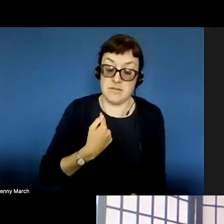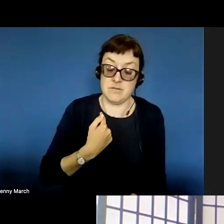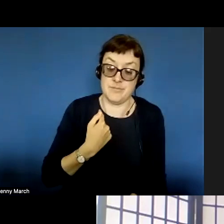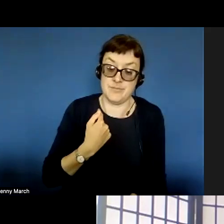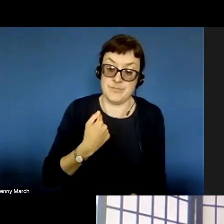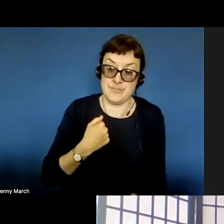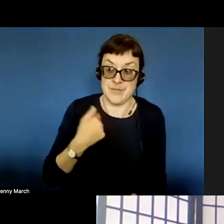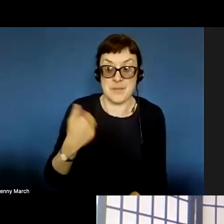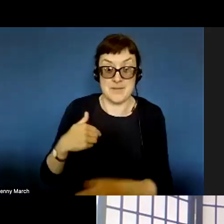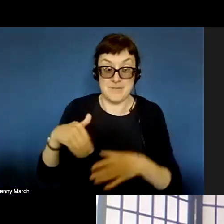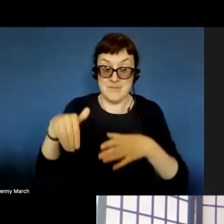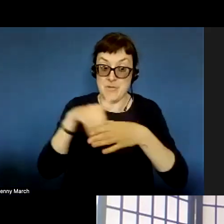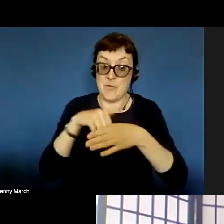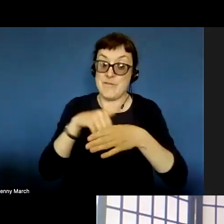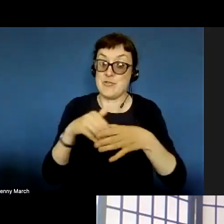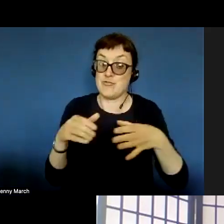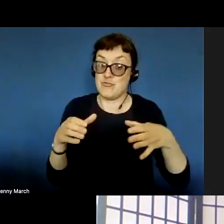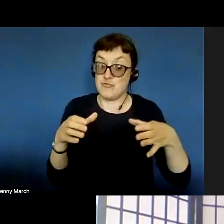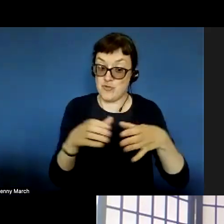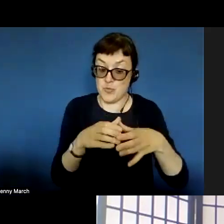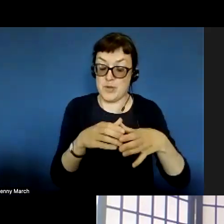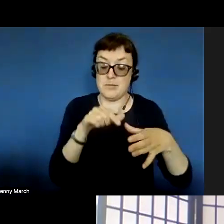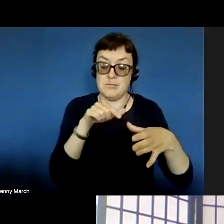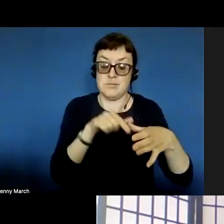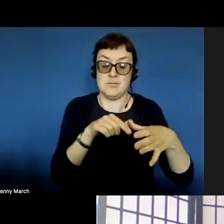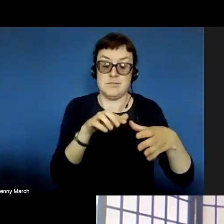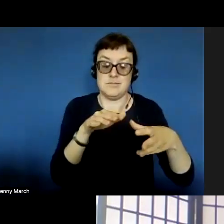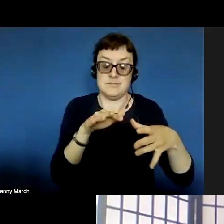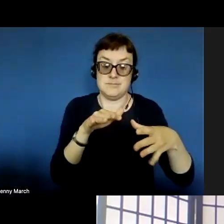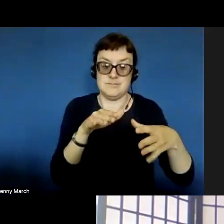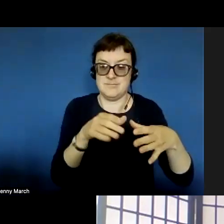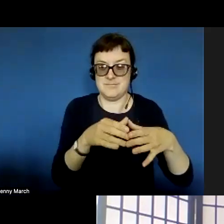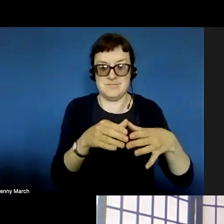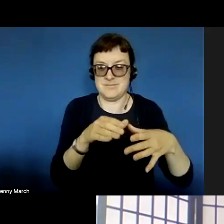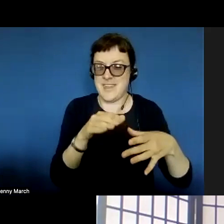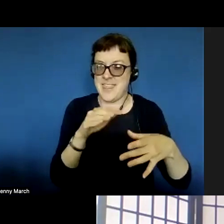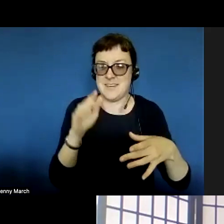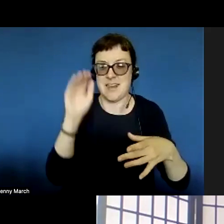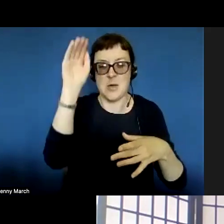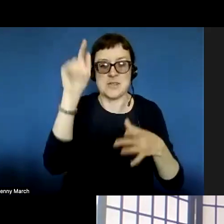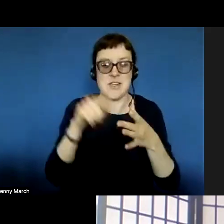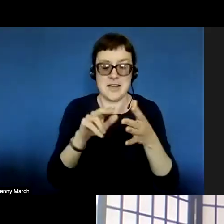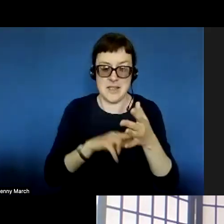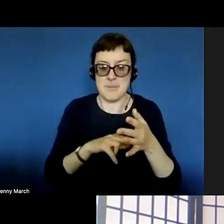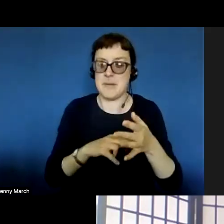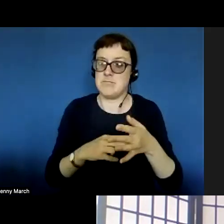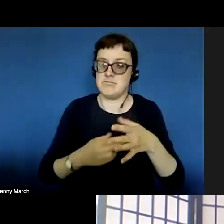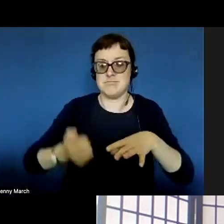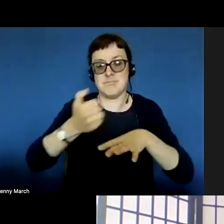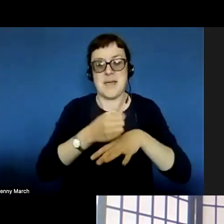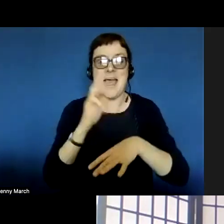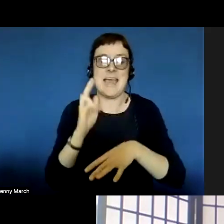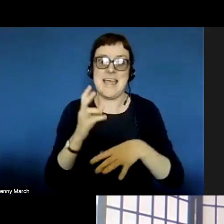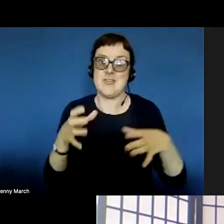a participant in the group, and then Outside In ran it a second time. If